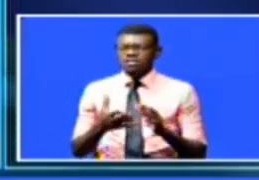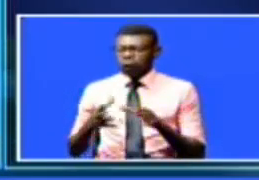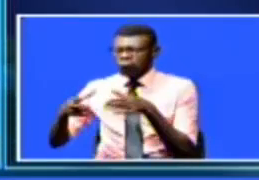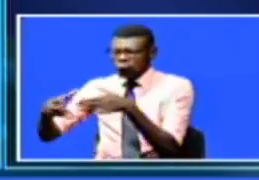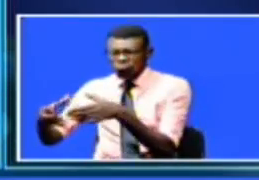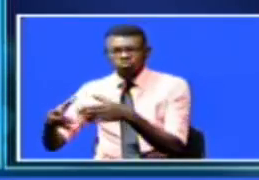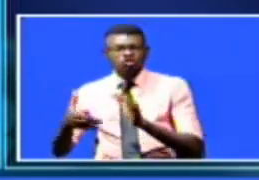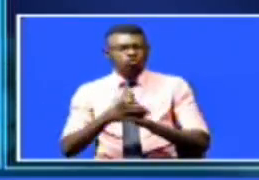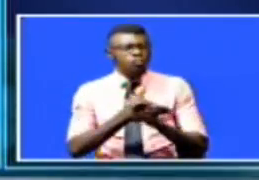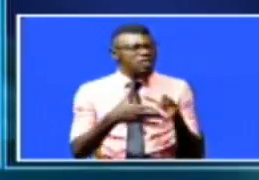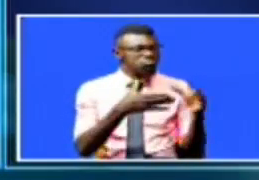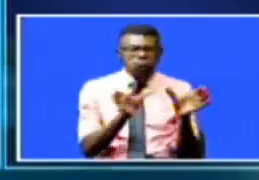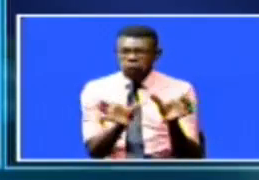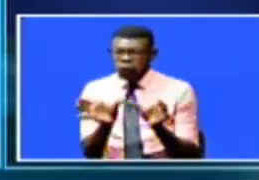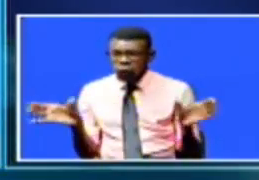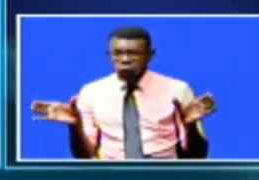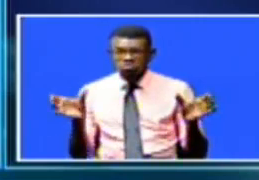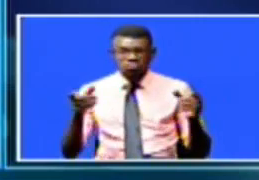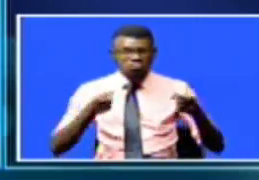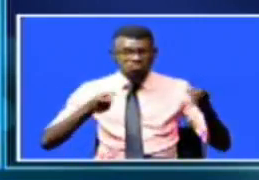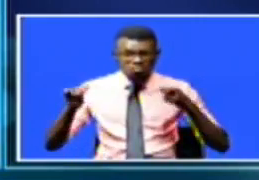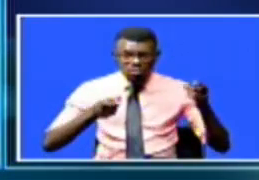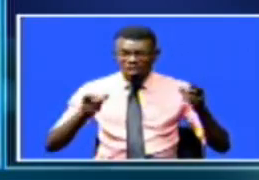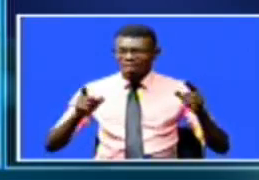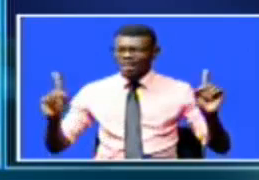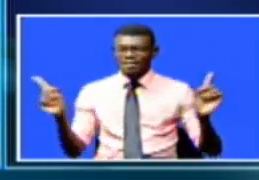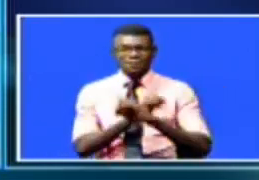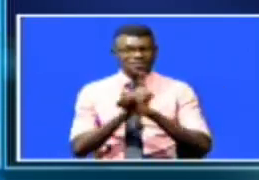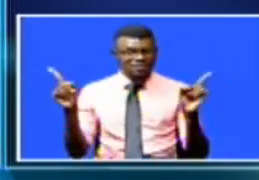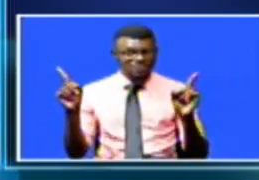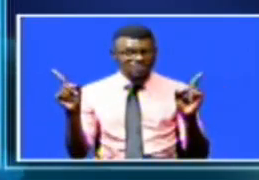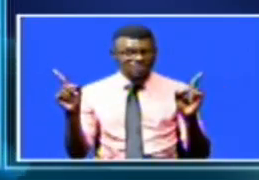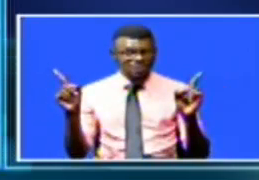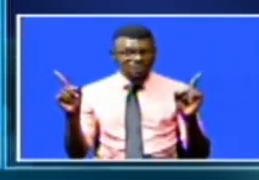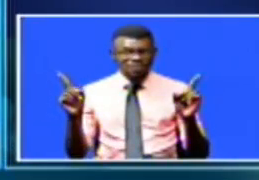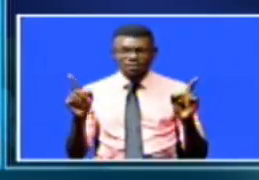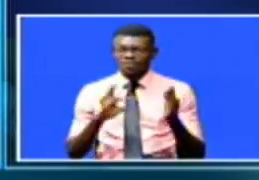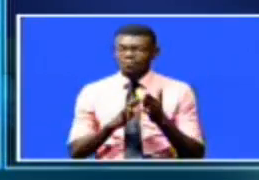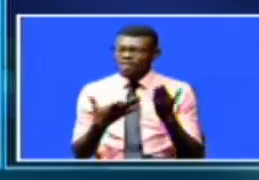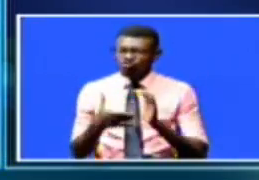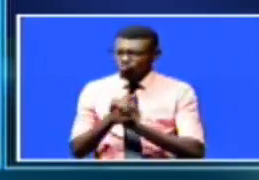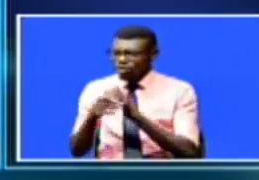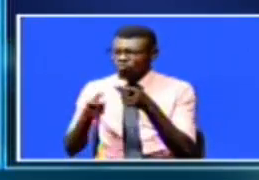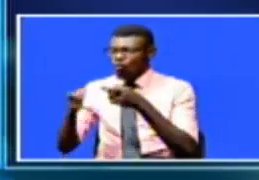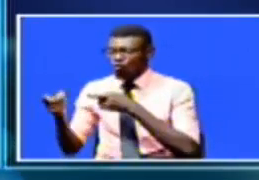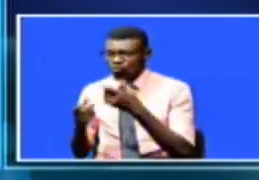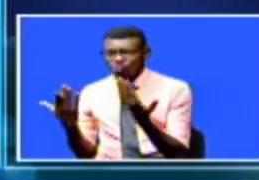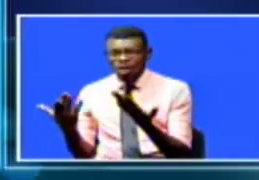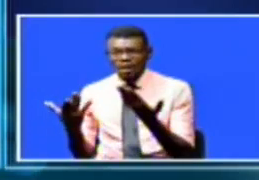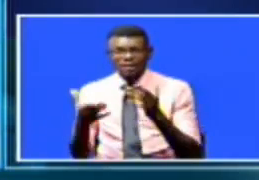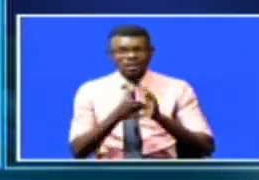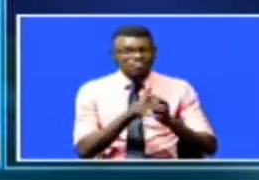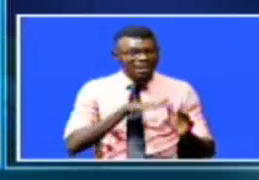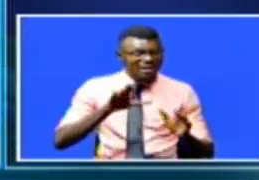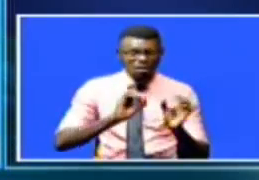Jubilee is running, or you senators from Jubilee, take care of this, of the counties that NASA is running. All right. So really, it is, we are